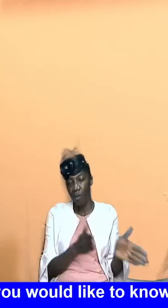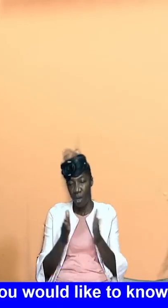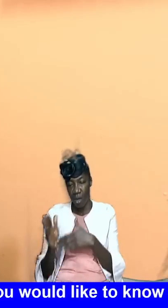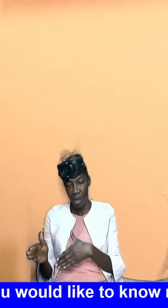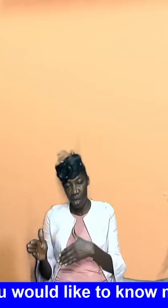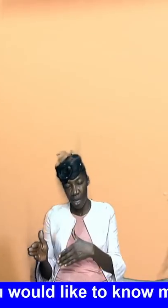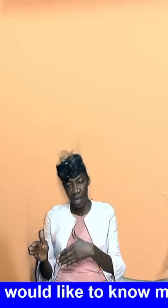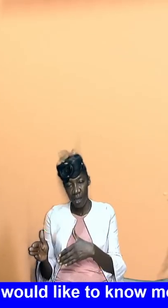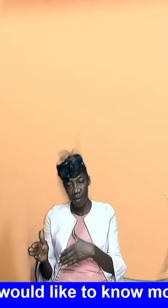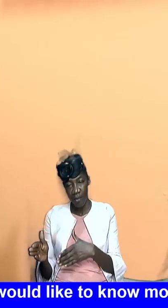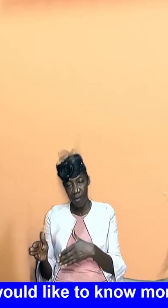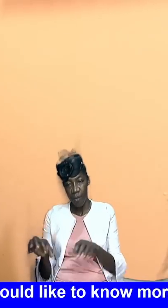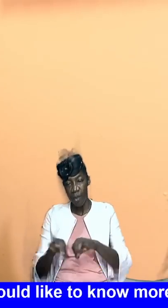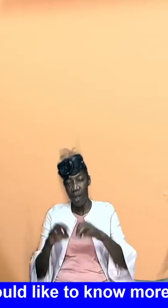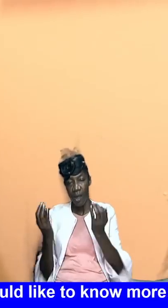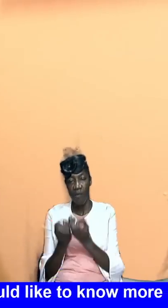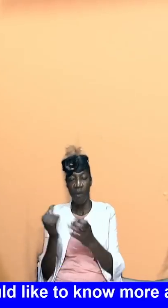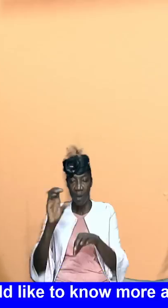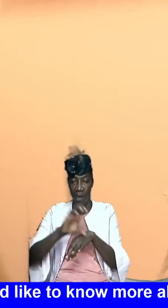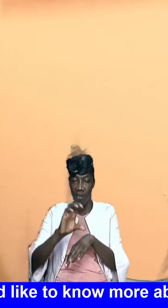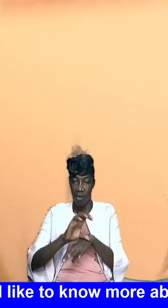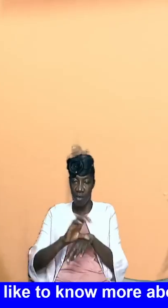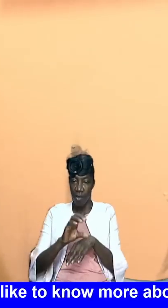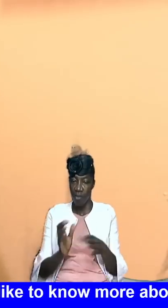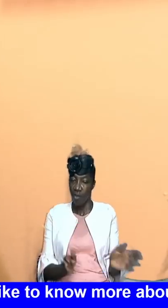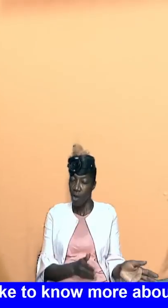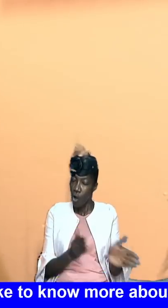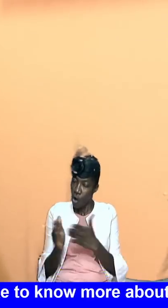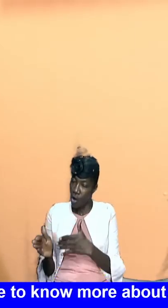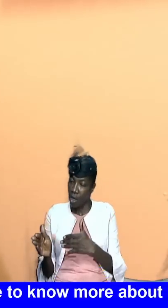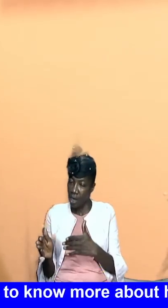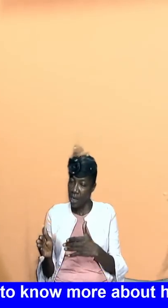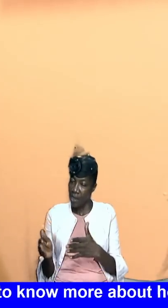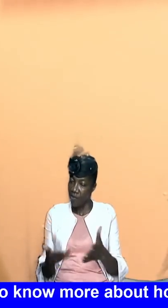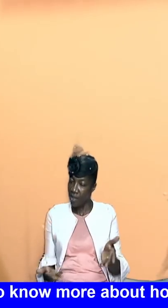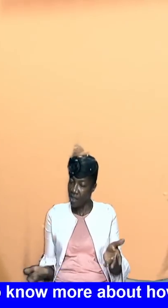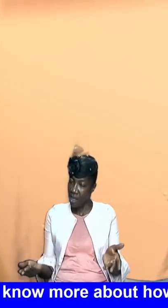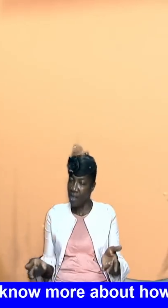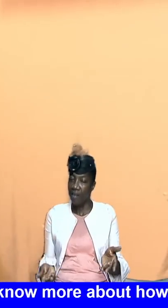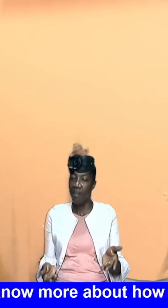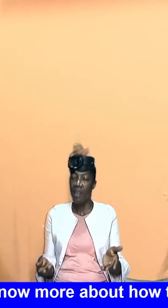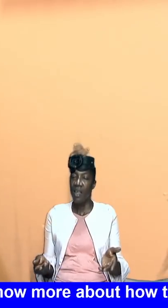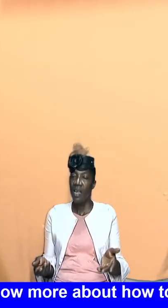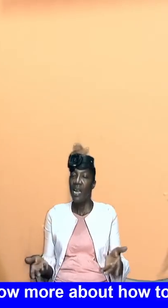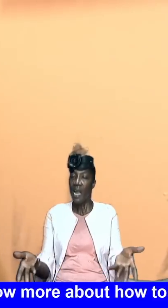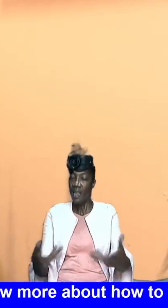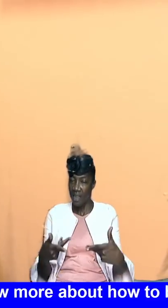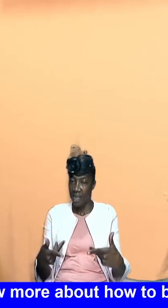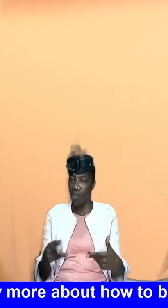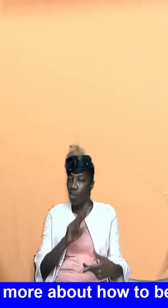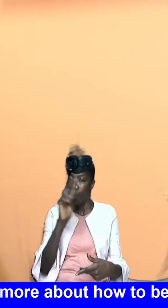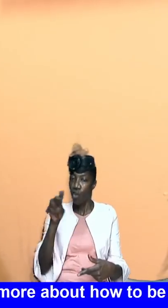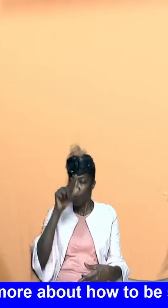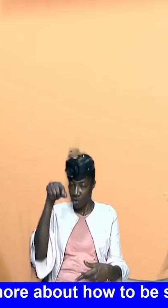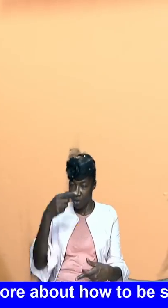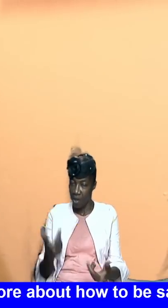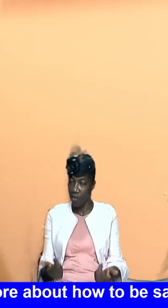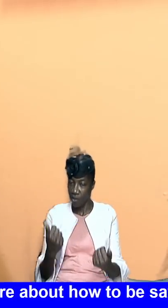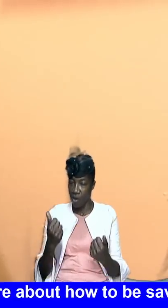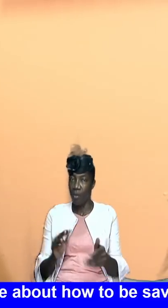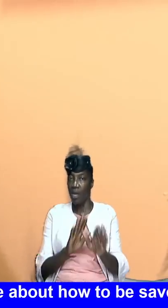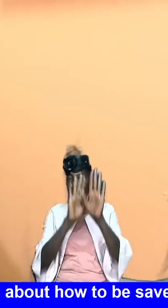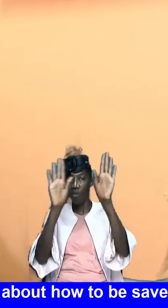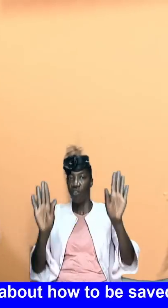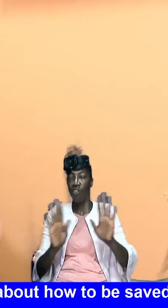for eventuality like these. So we want to use this coming Sunday, which is Father's